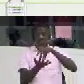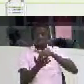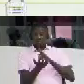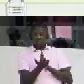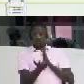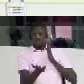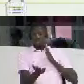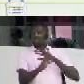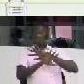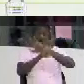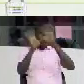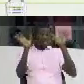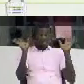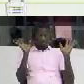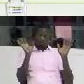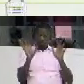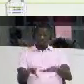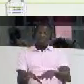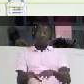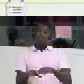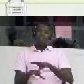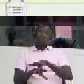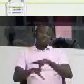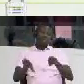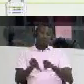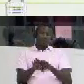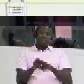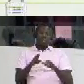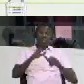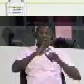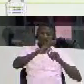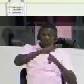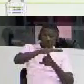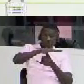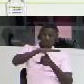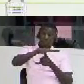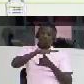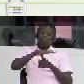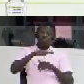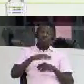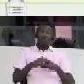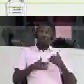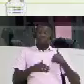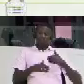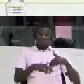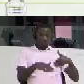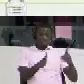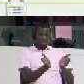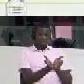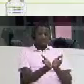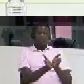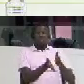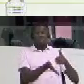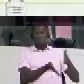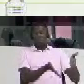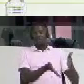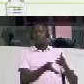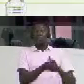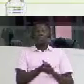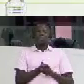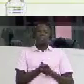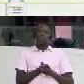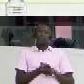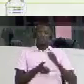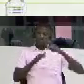Yep, wàcca. and all will climb down. Junior ranks yi. The junior ranks You fall inside. will fall in on one